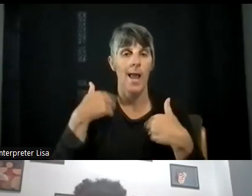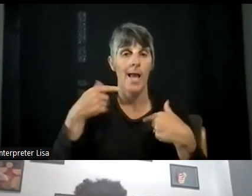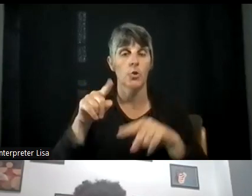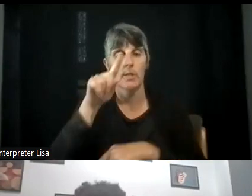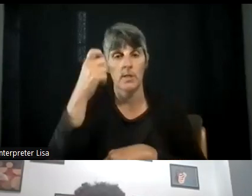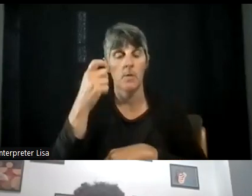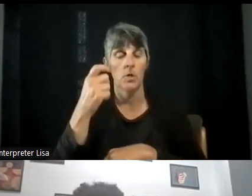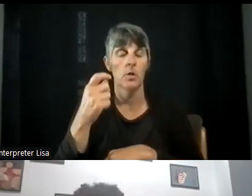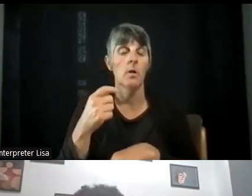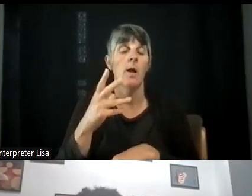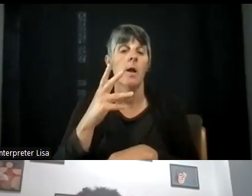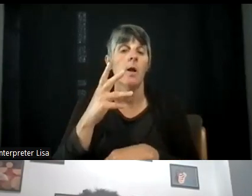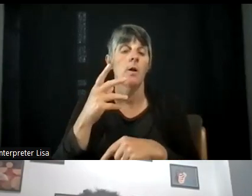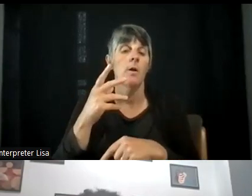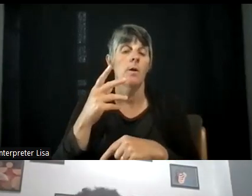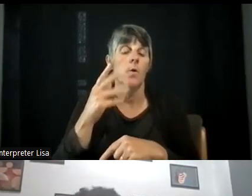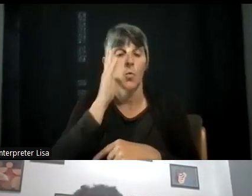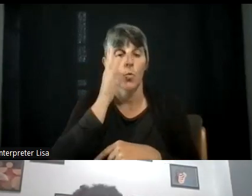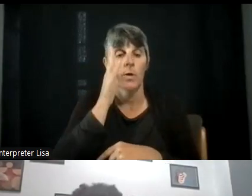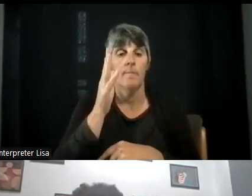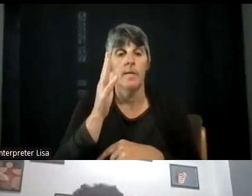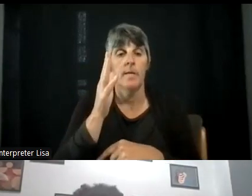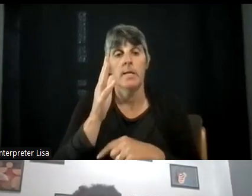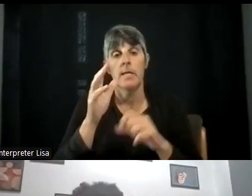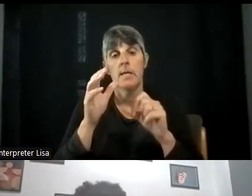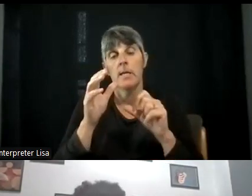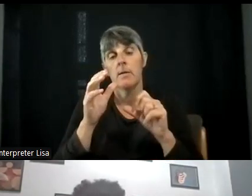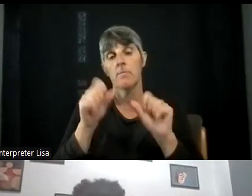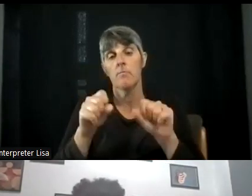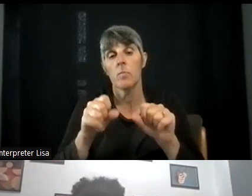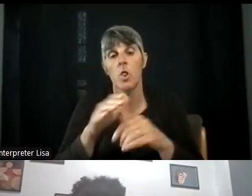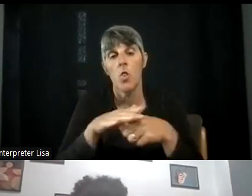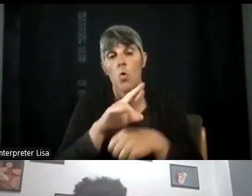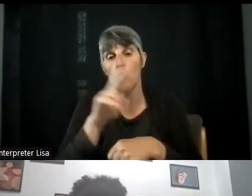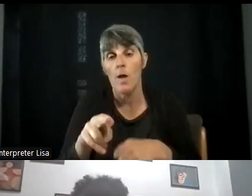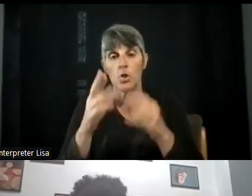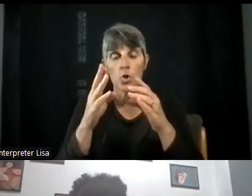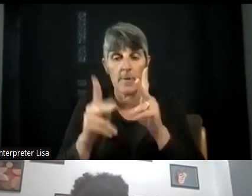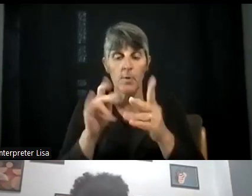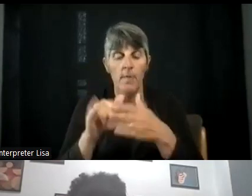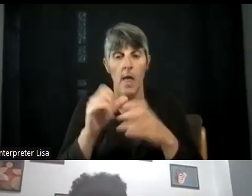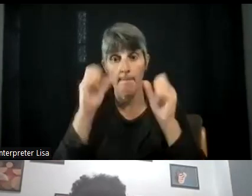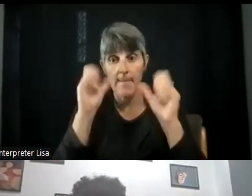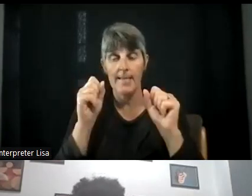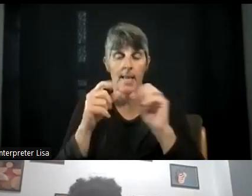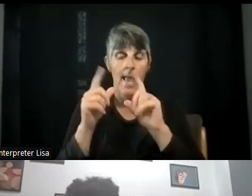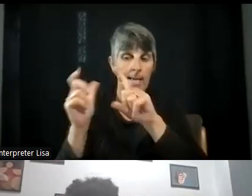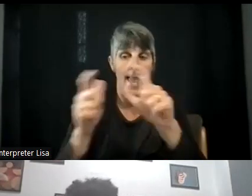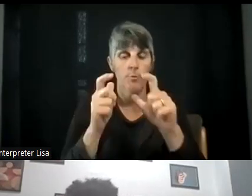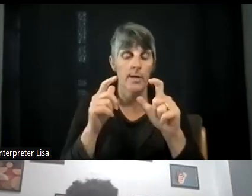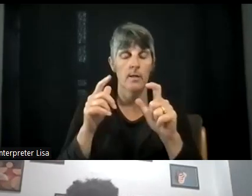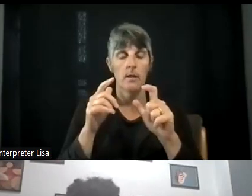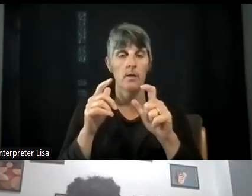summer seasons, through the perspective of local Rochesterians who are amazing at capturing these moments. So